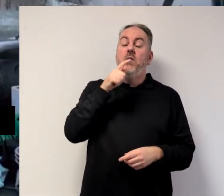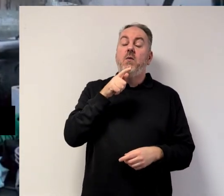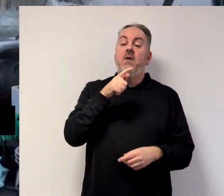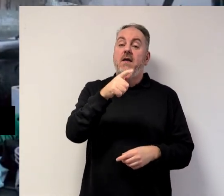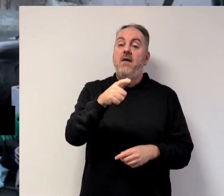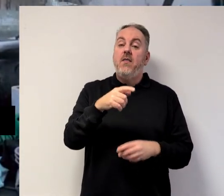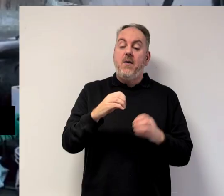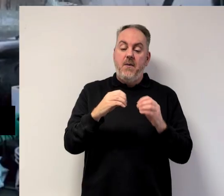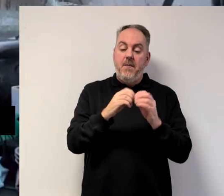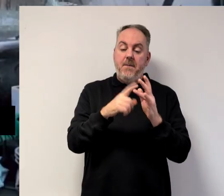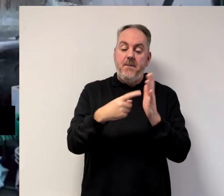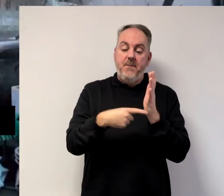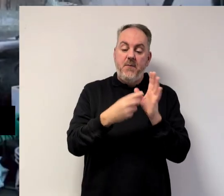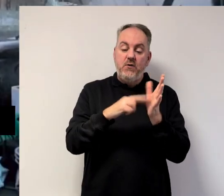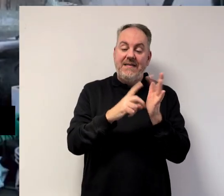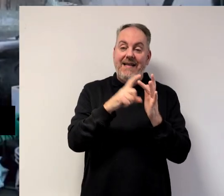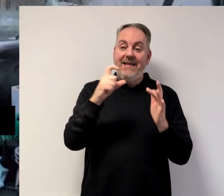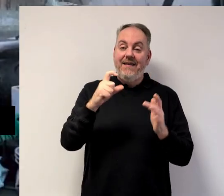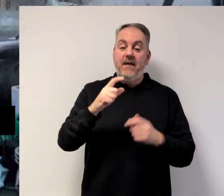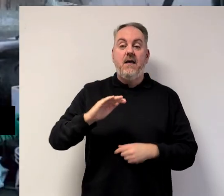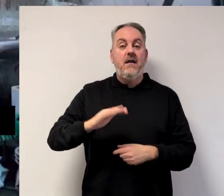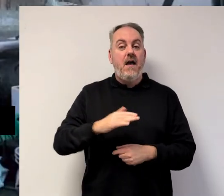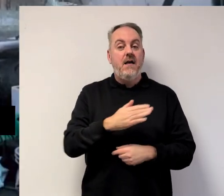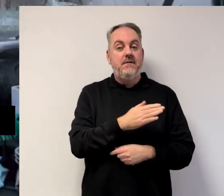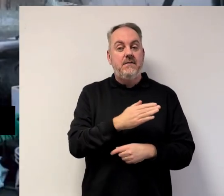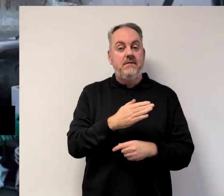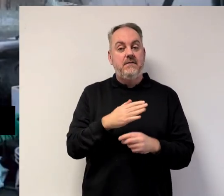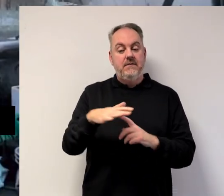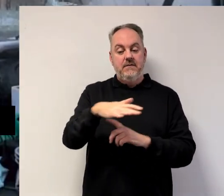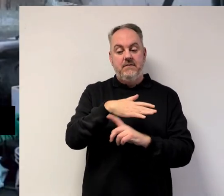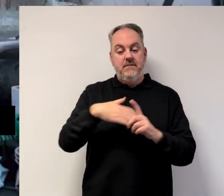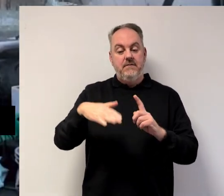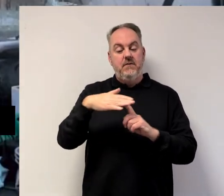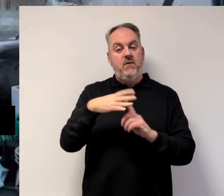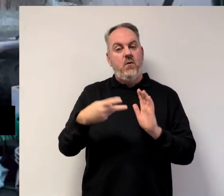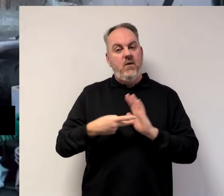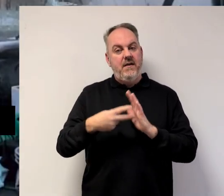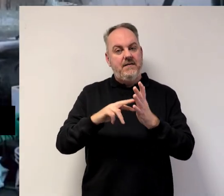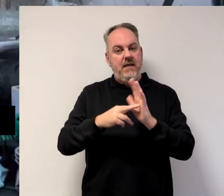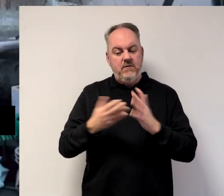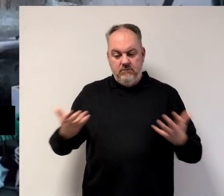that do community engagement, and they're really helpful.